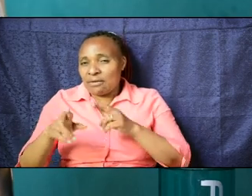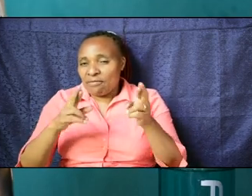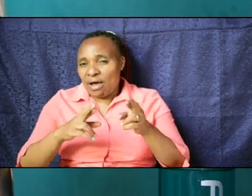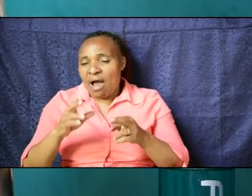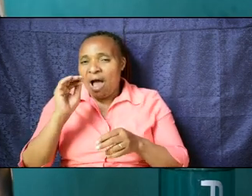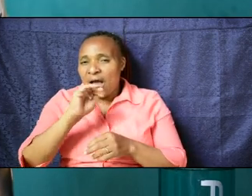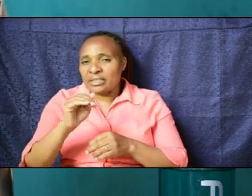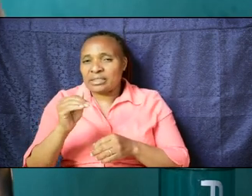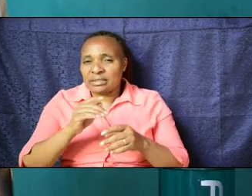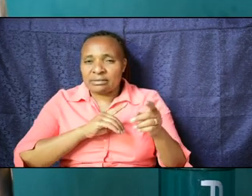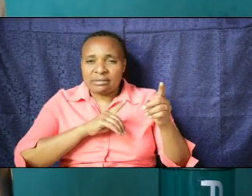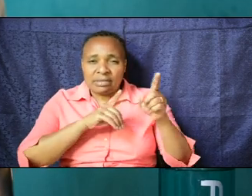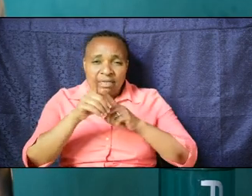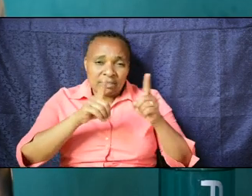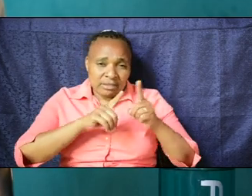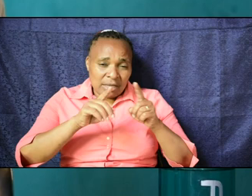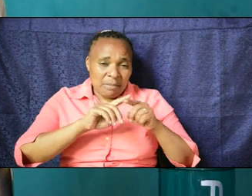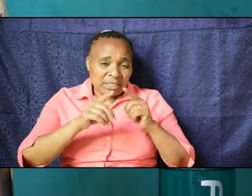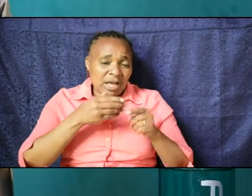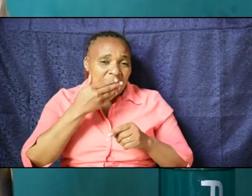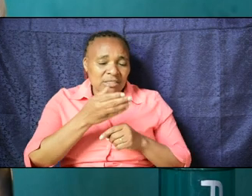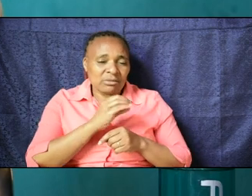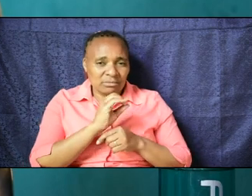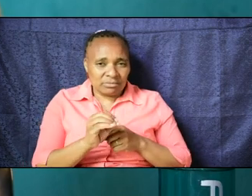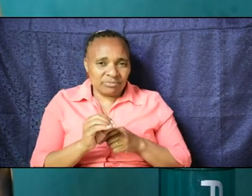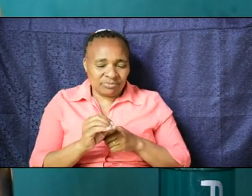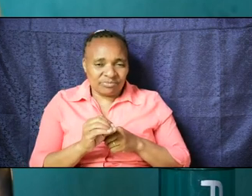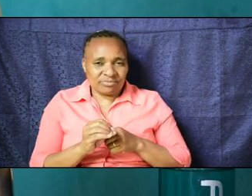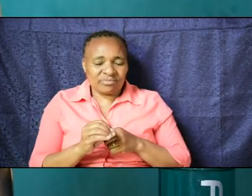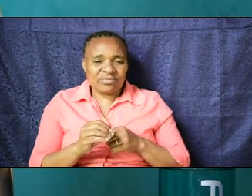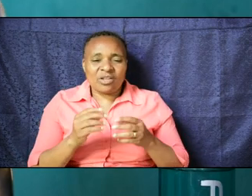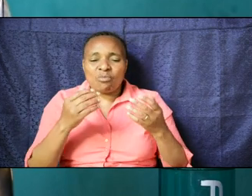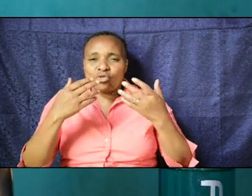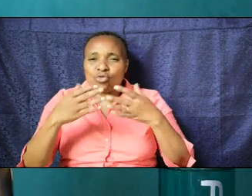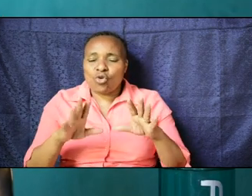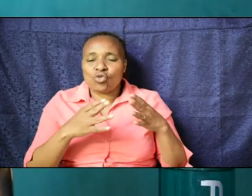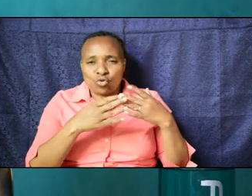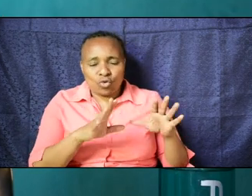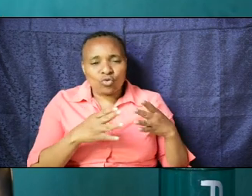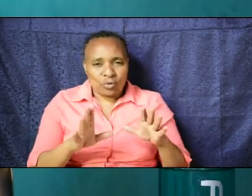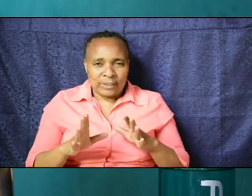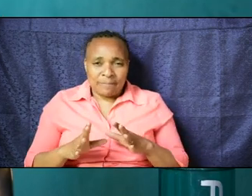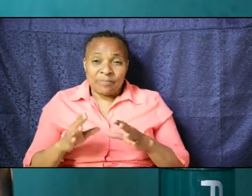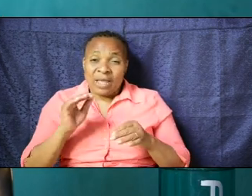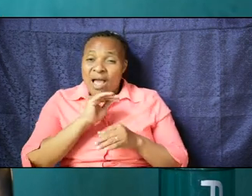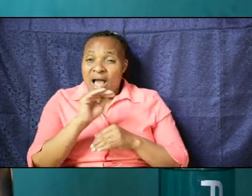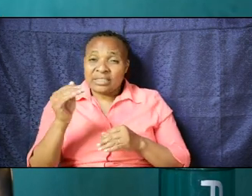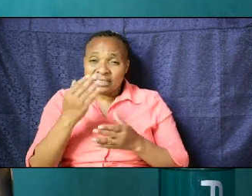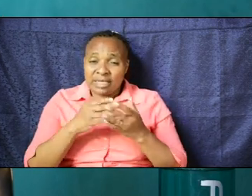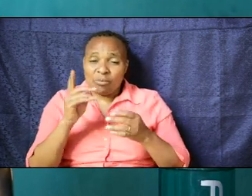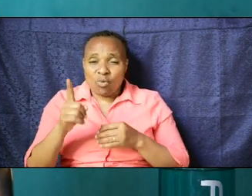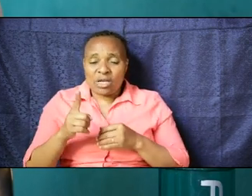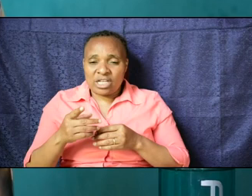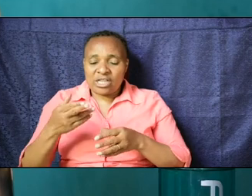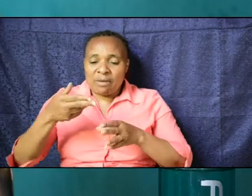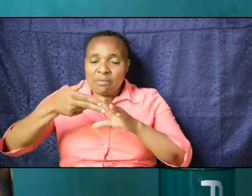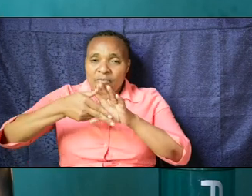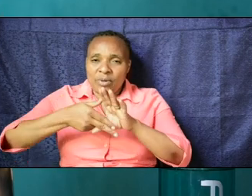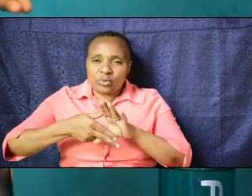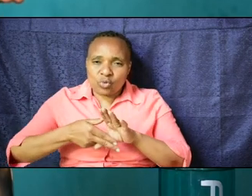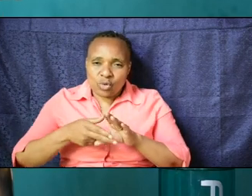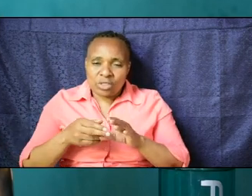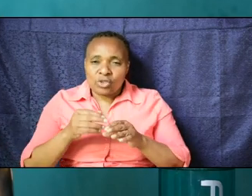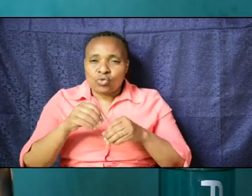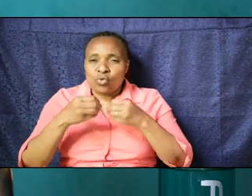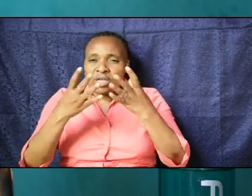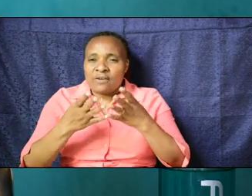for directions, but no response. They still kept getting lost. So they asked someone at the petrol station to give them